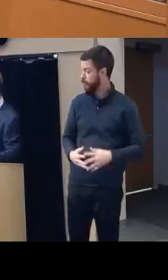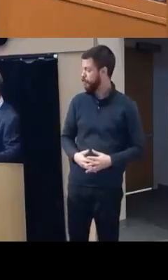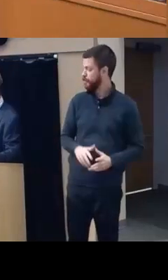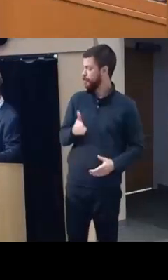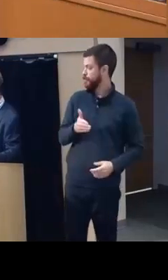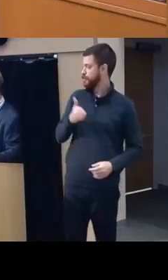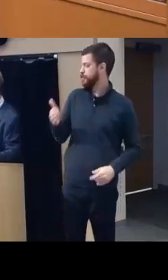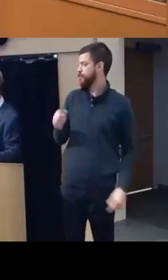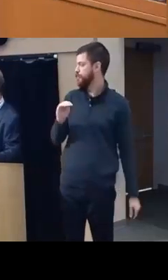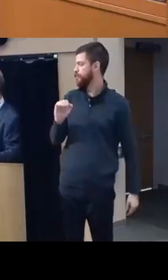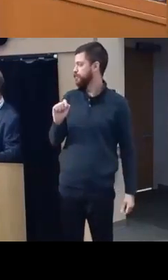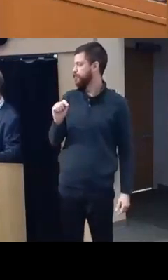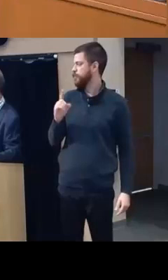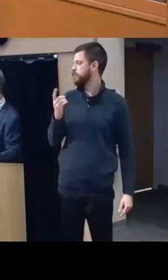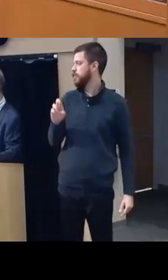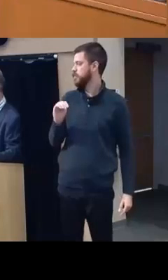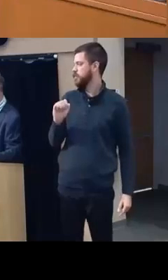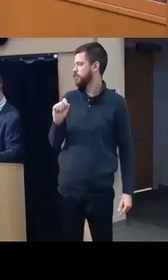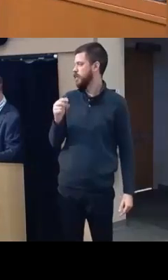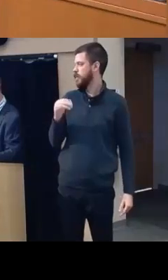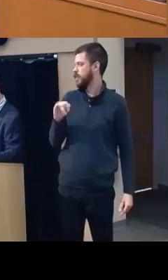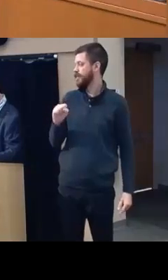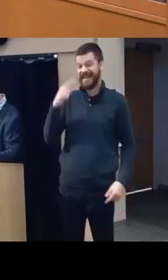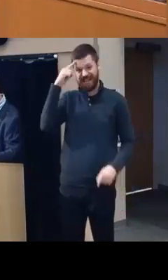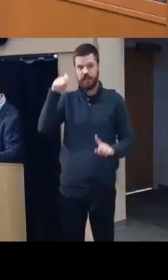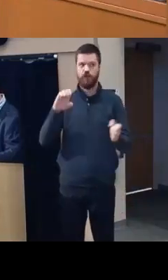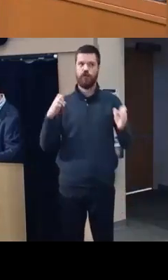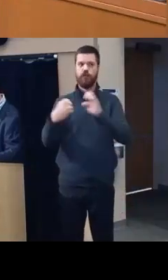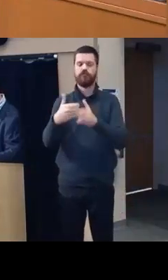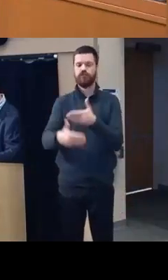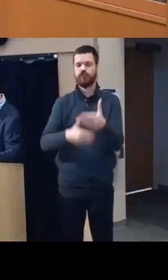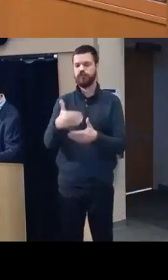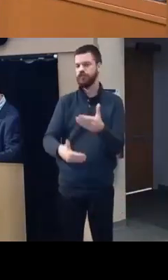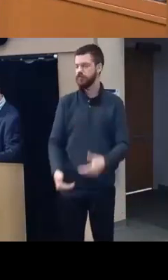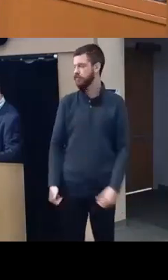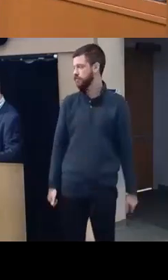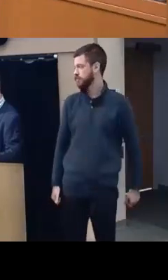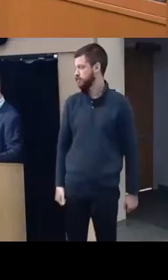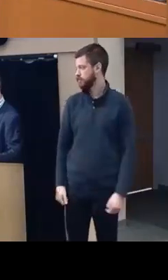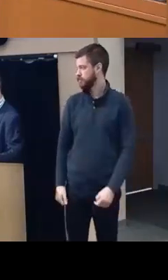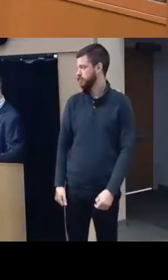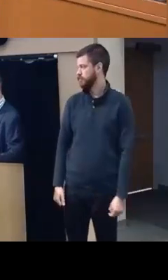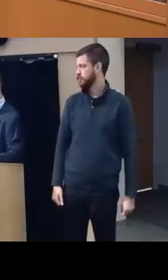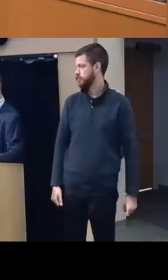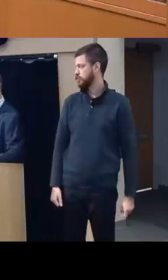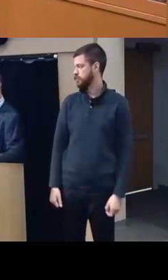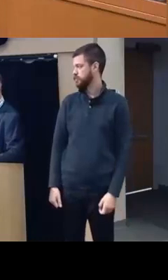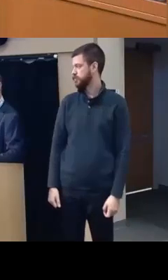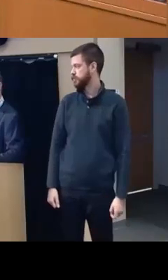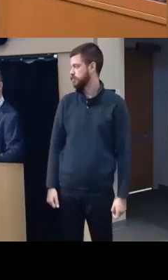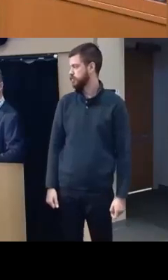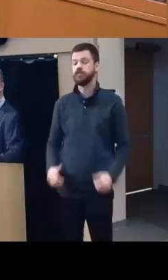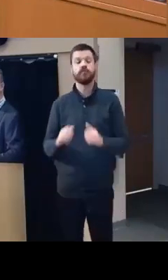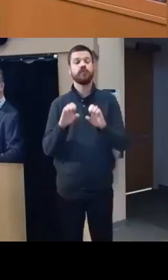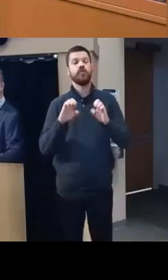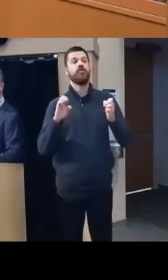So I think this is an evolving process, and it's evolving both in terms of how that